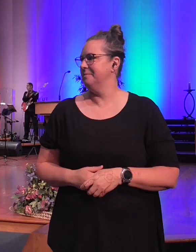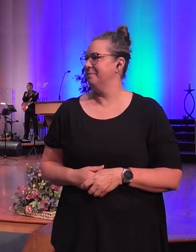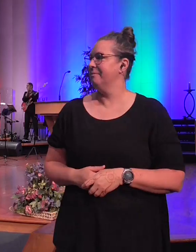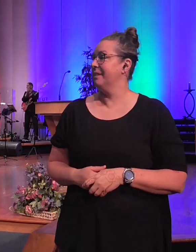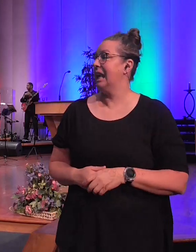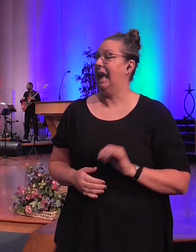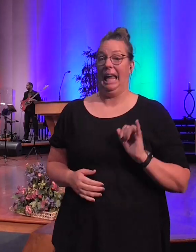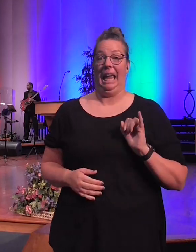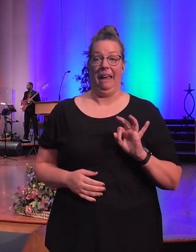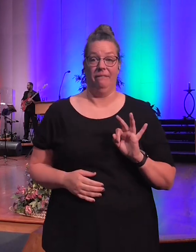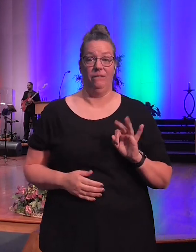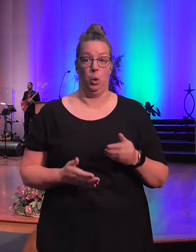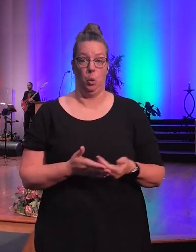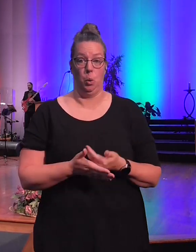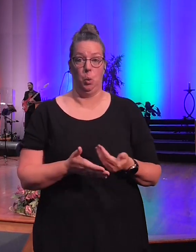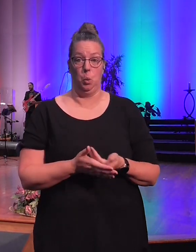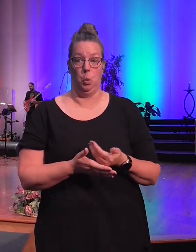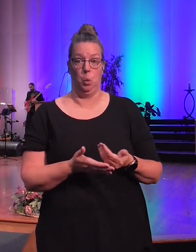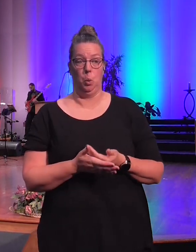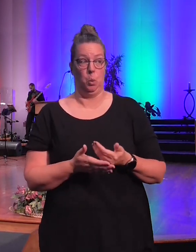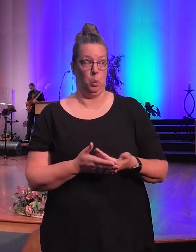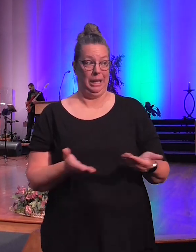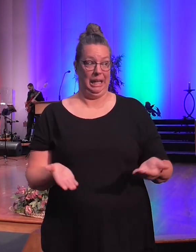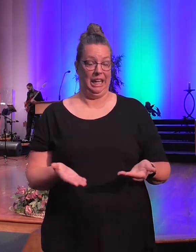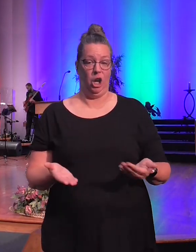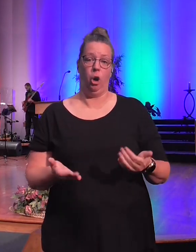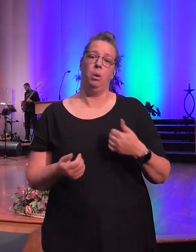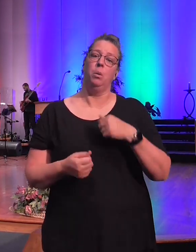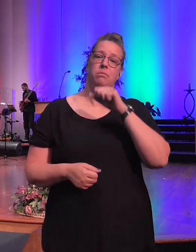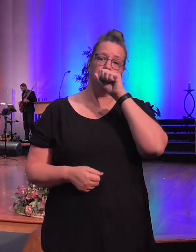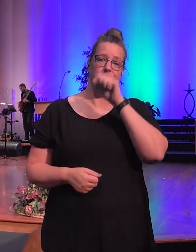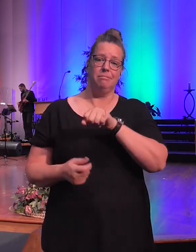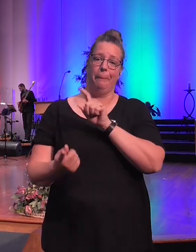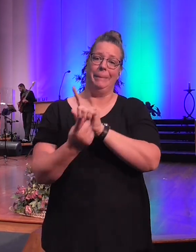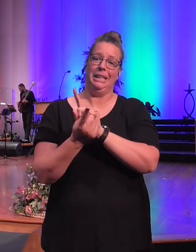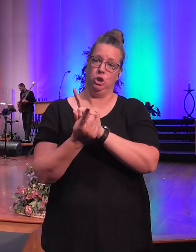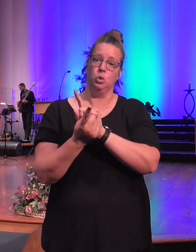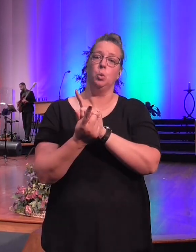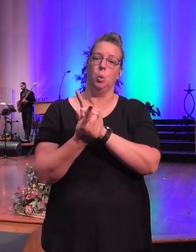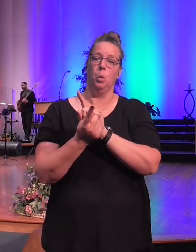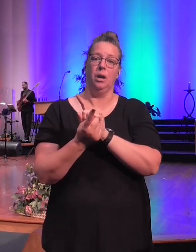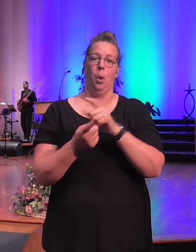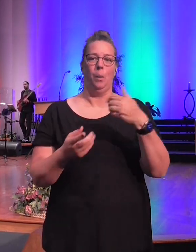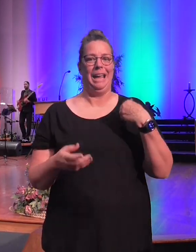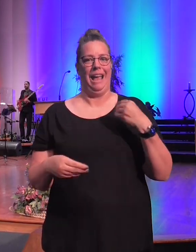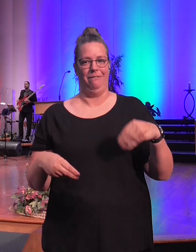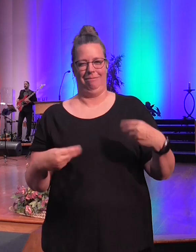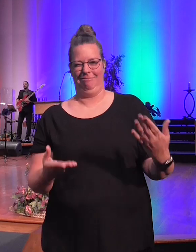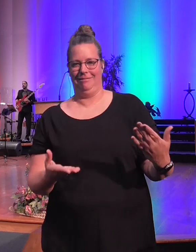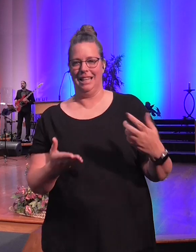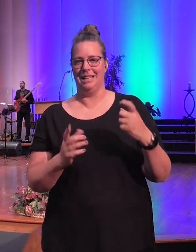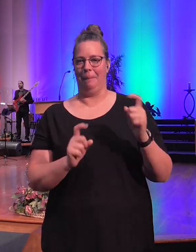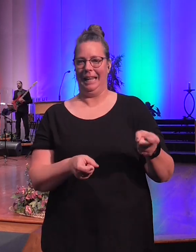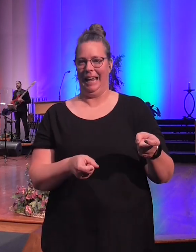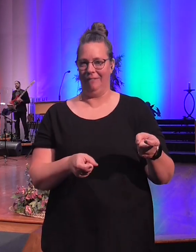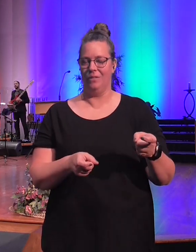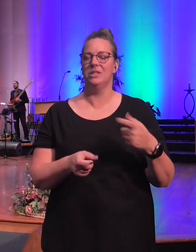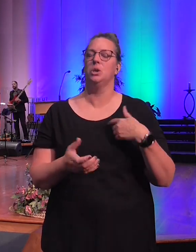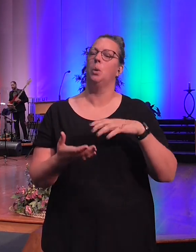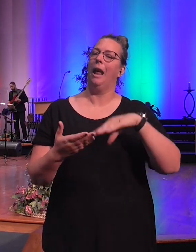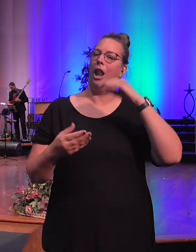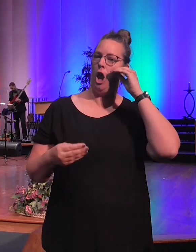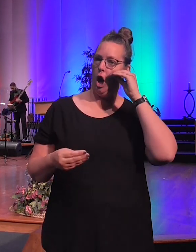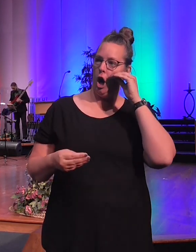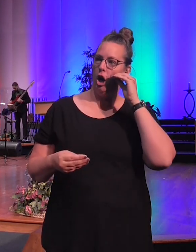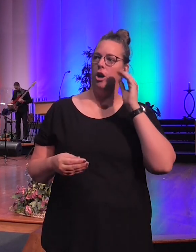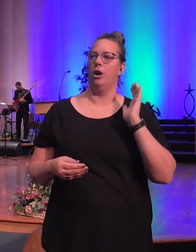you. If you're new to Mile High Church, we'd love to meet you. There is a goodie bag that's in our Welcome Center. You can learn all about our